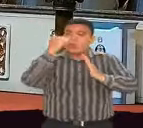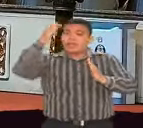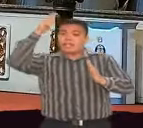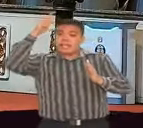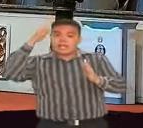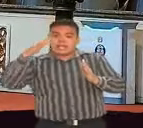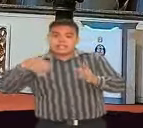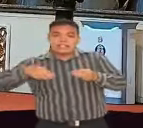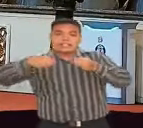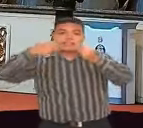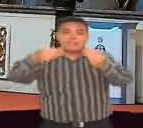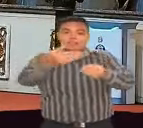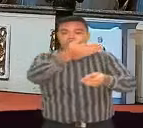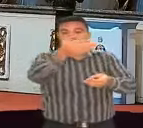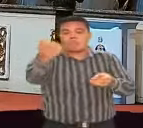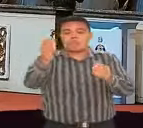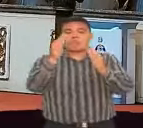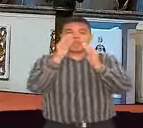sa Ginoo.